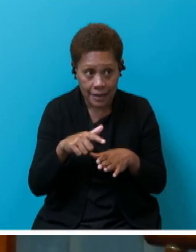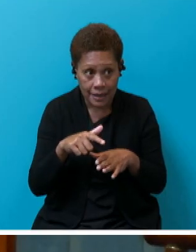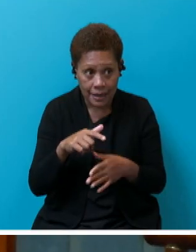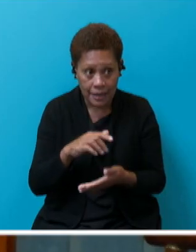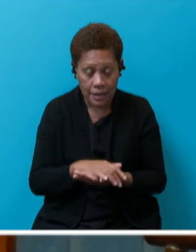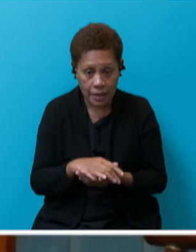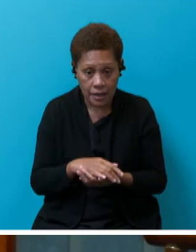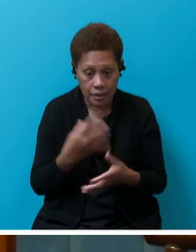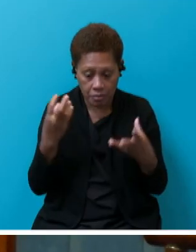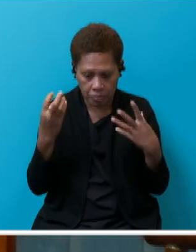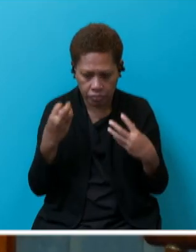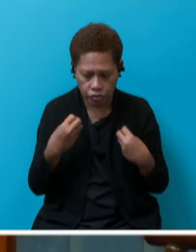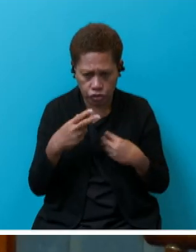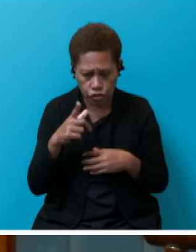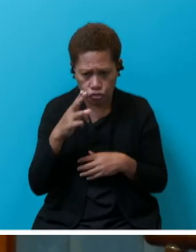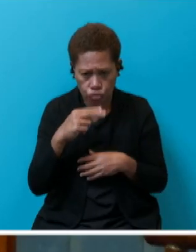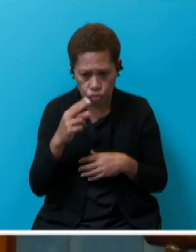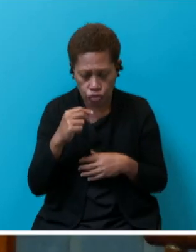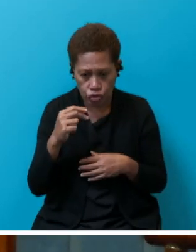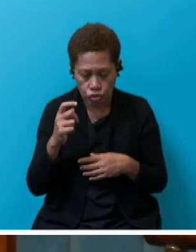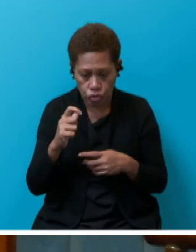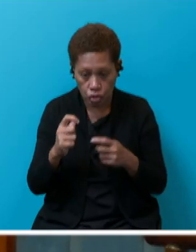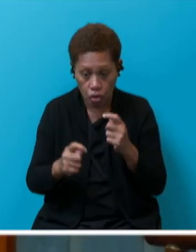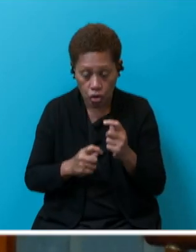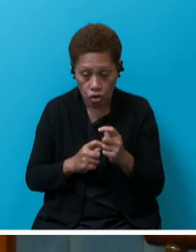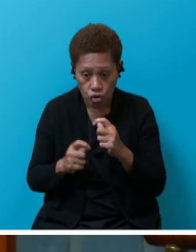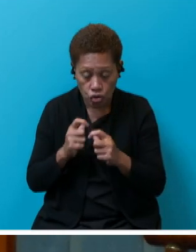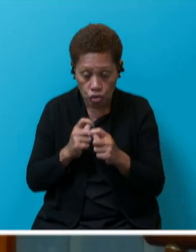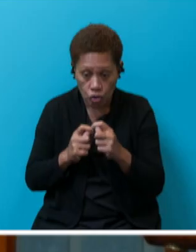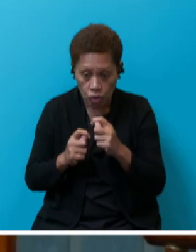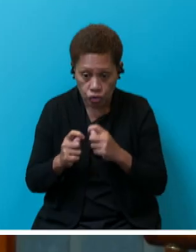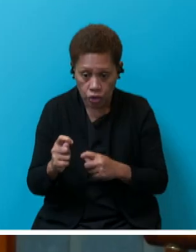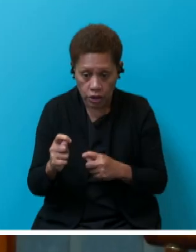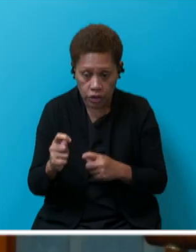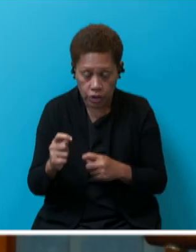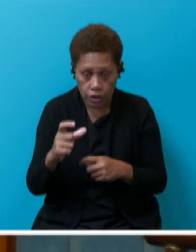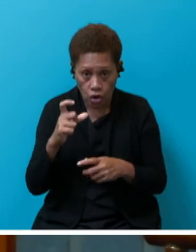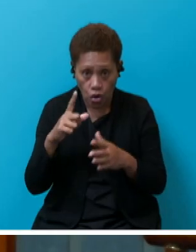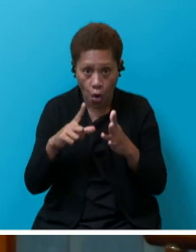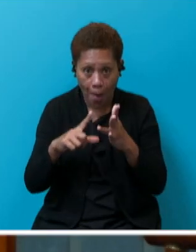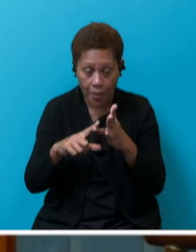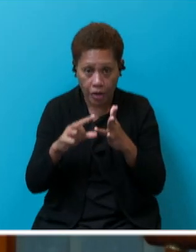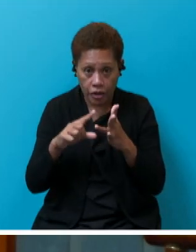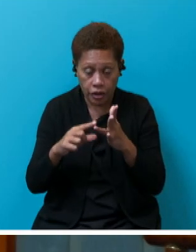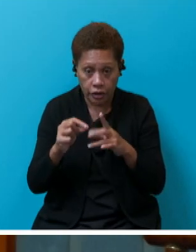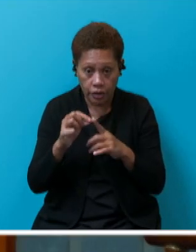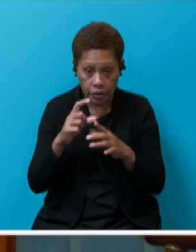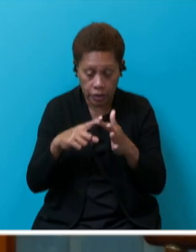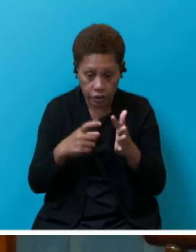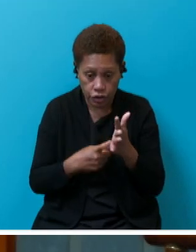business borrowers, including traders, partnerships, and cooperative businesses offering debt